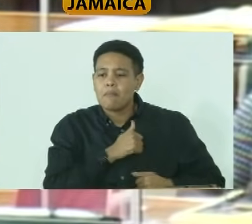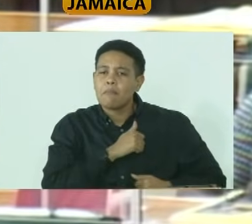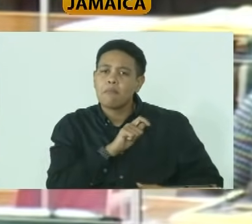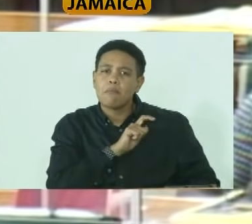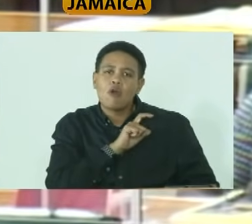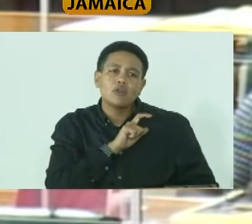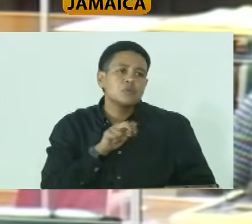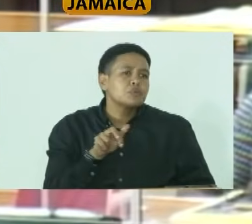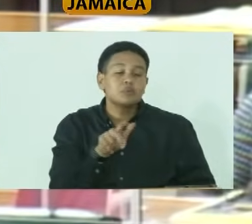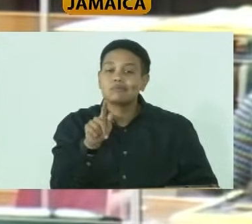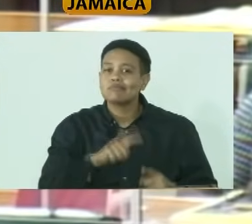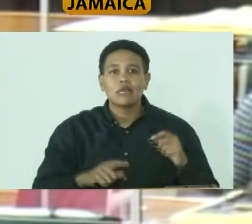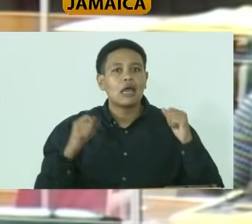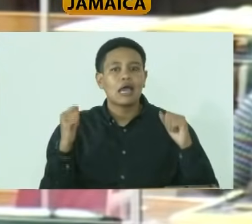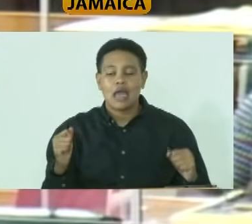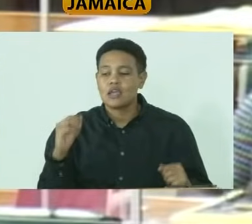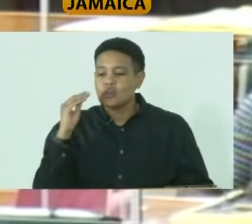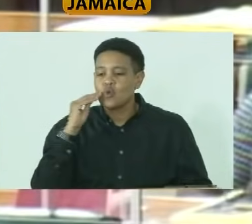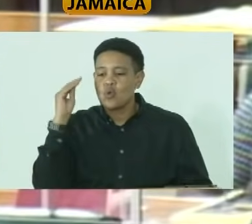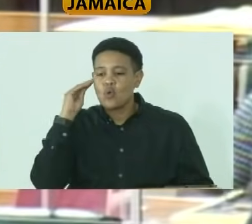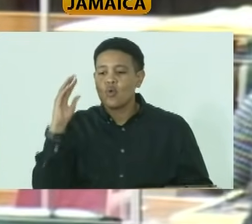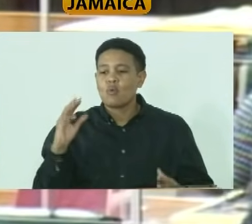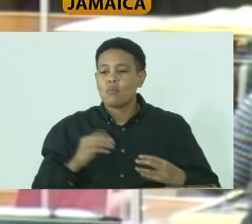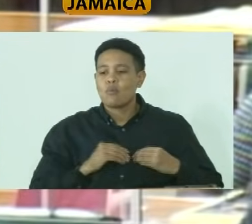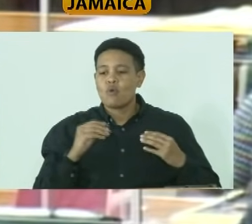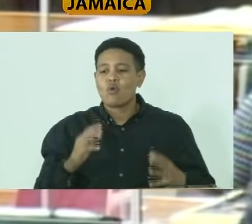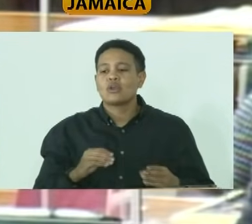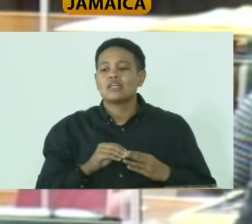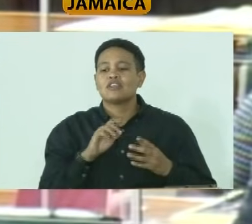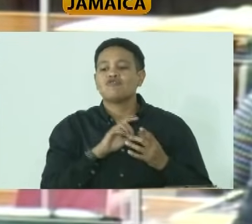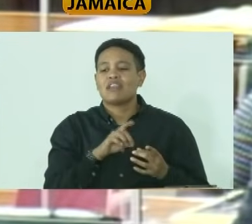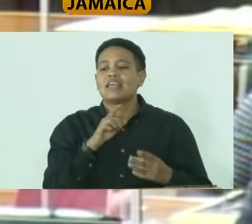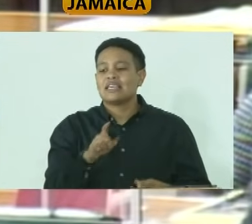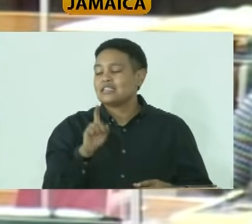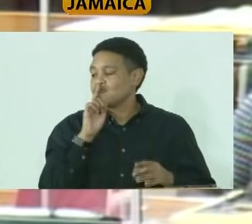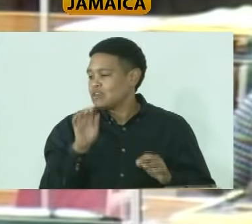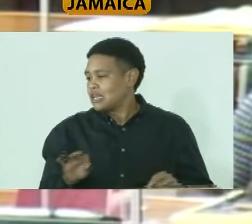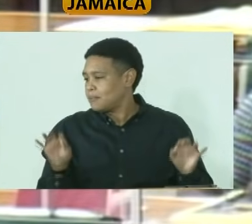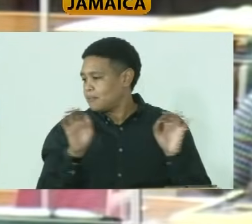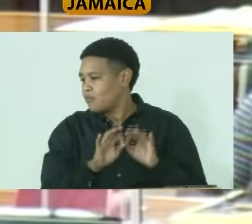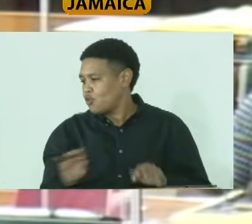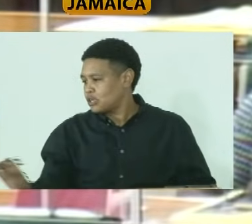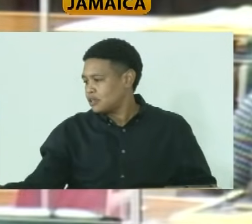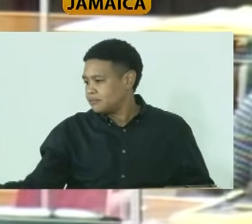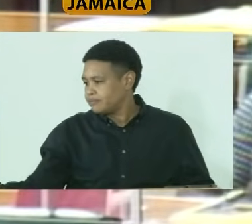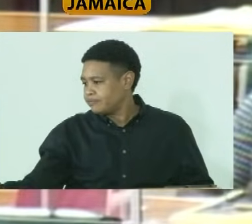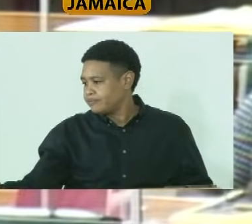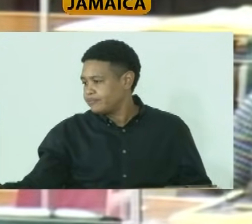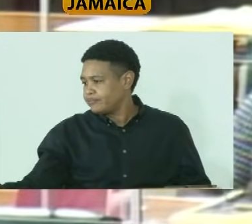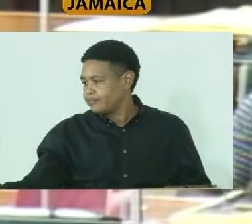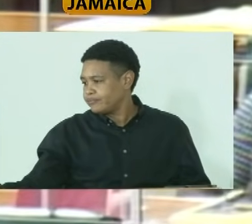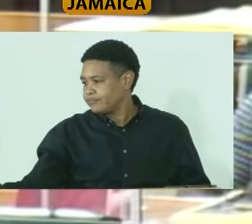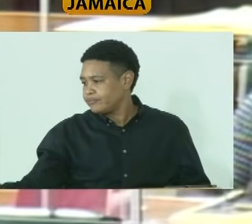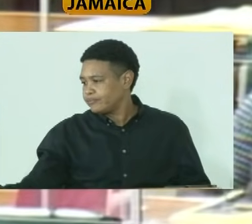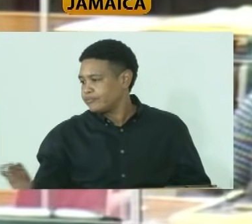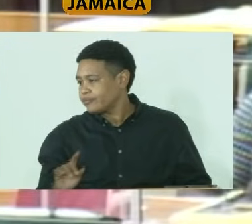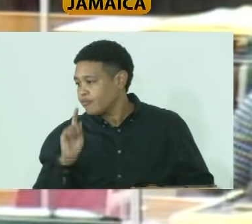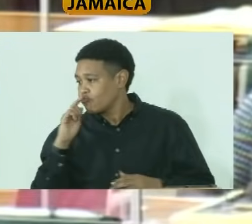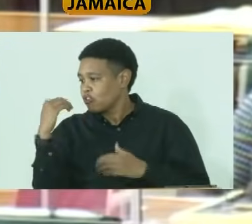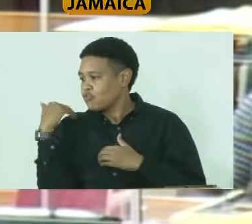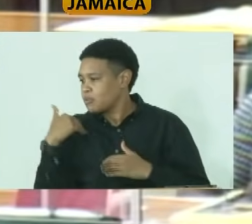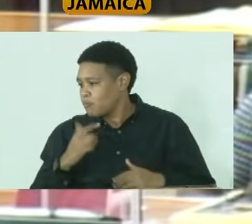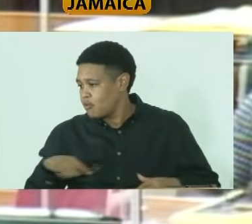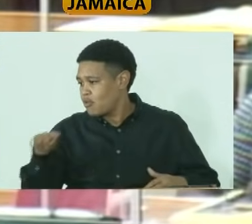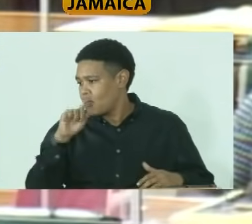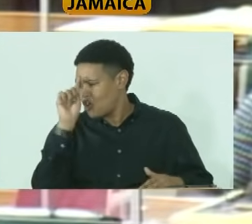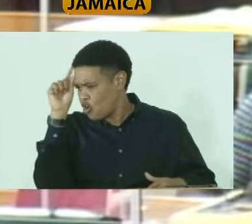forces. Home ownership in this regard is important, and it behoves us as a